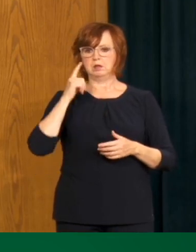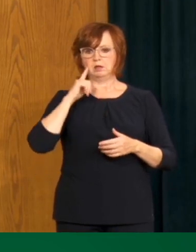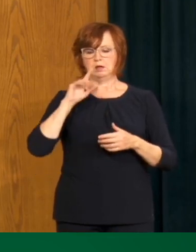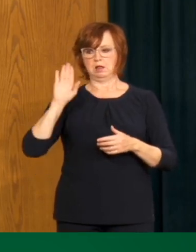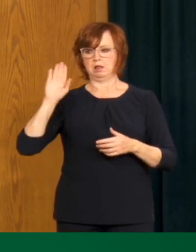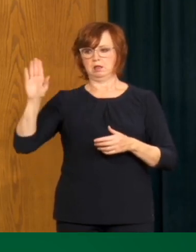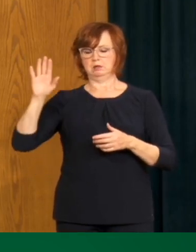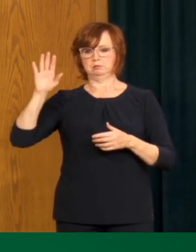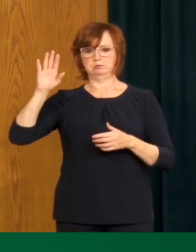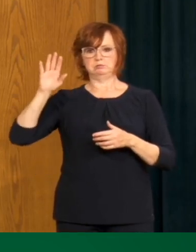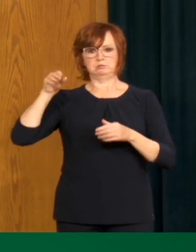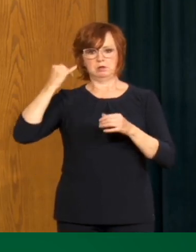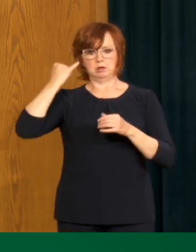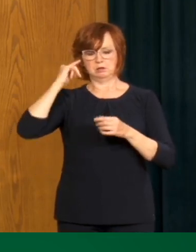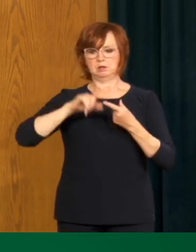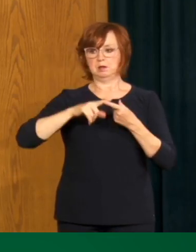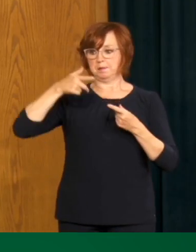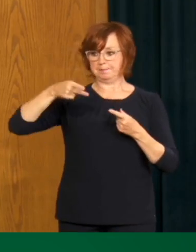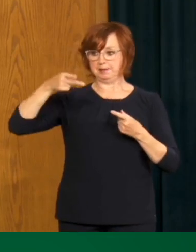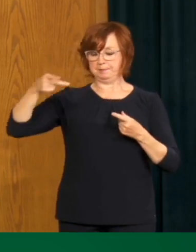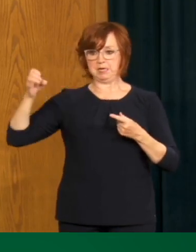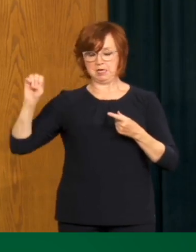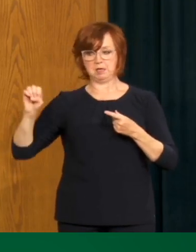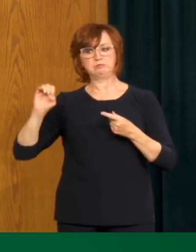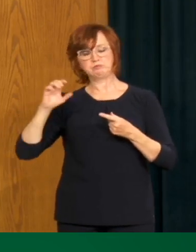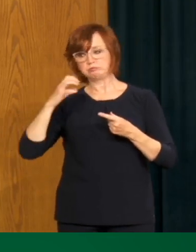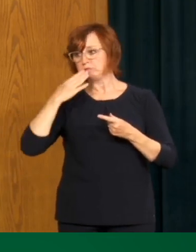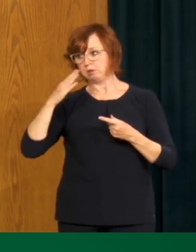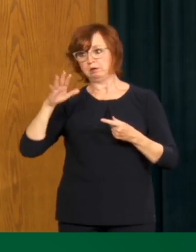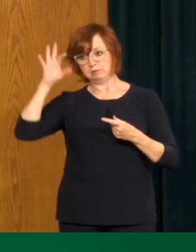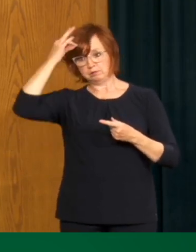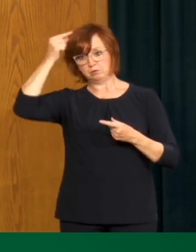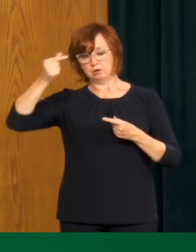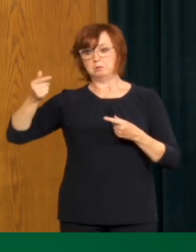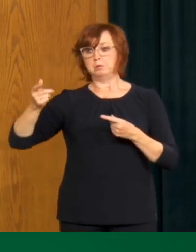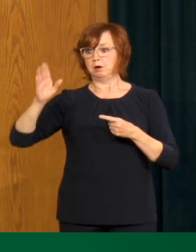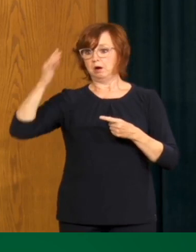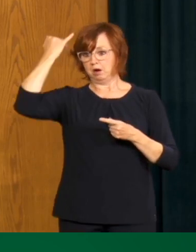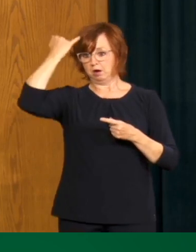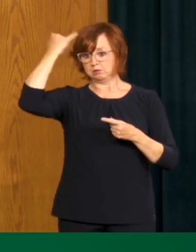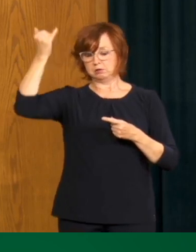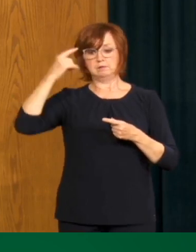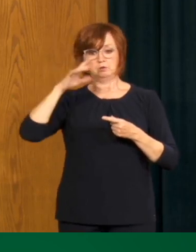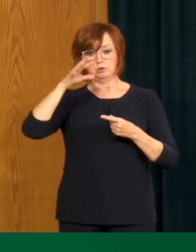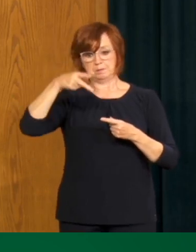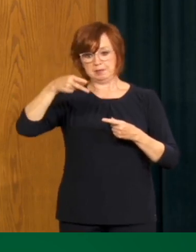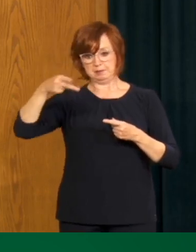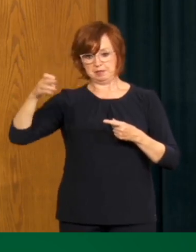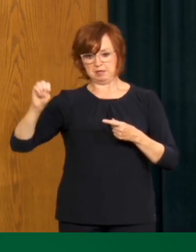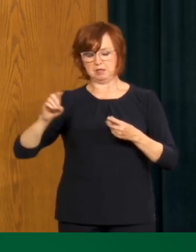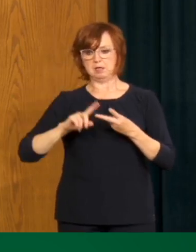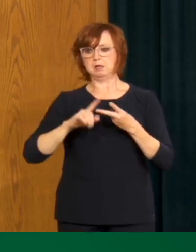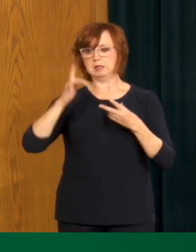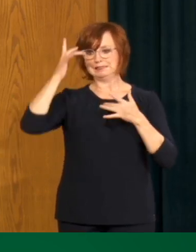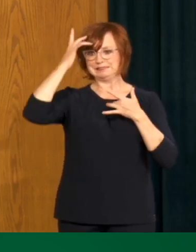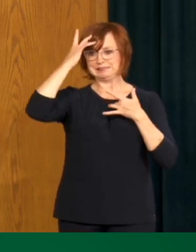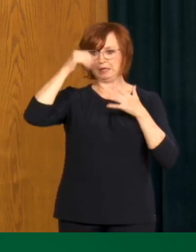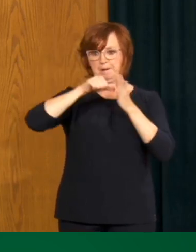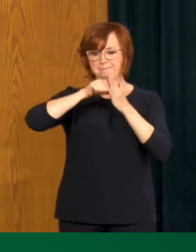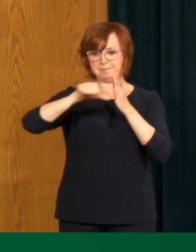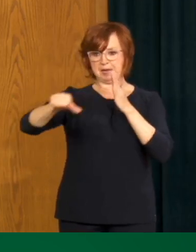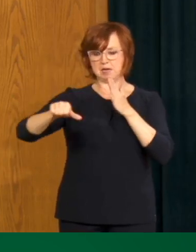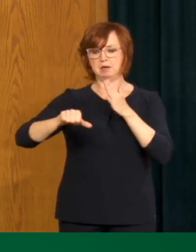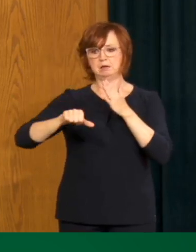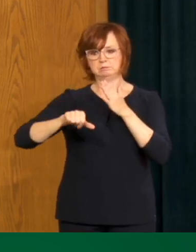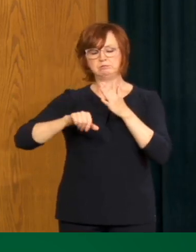that is being committed to, and we appreciate the initiatives that have been put forward there. I'd put forward the sick pay initiative, which will eat